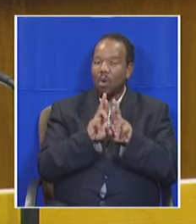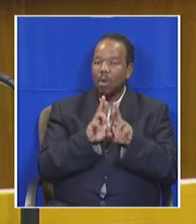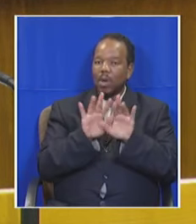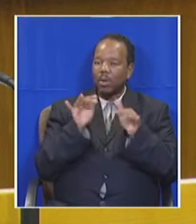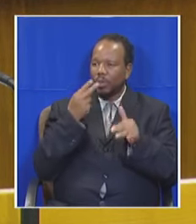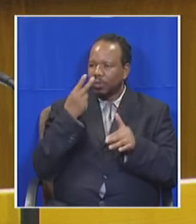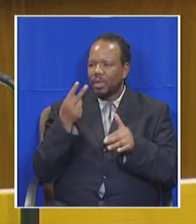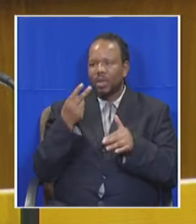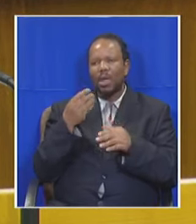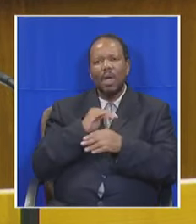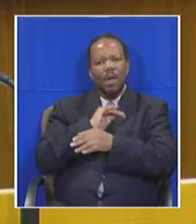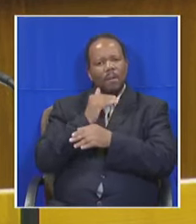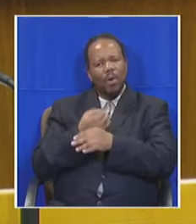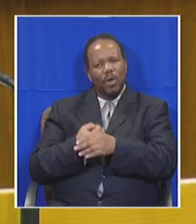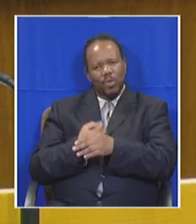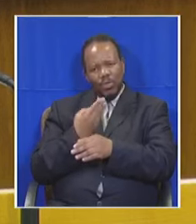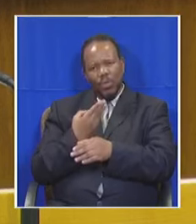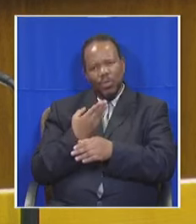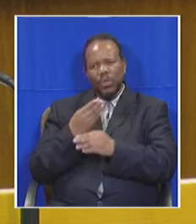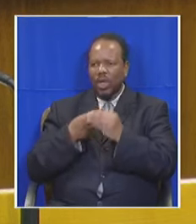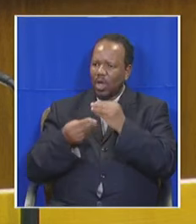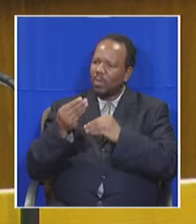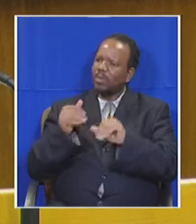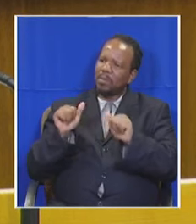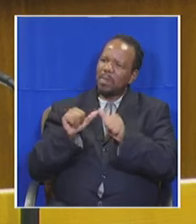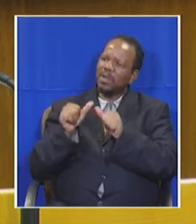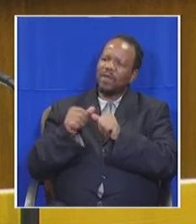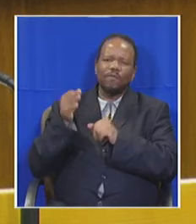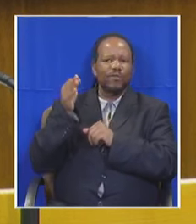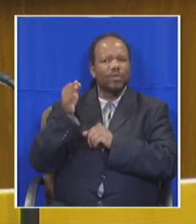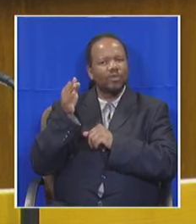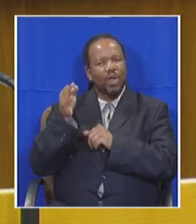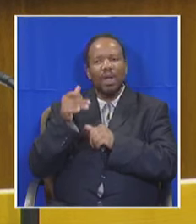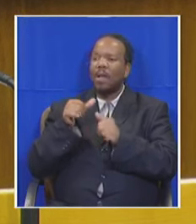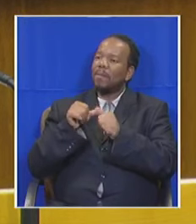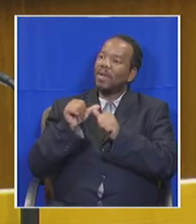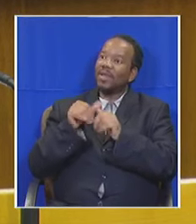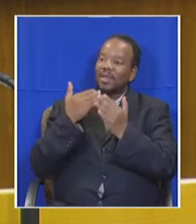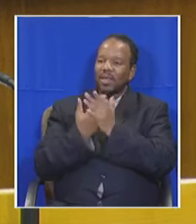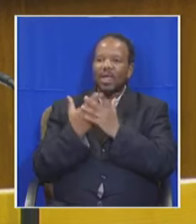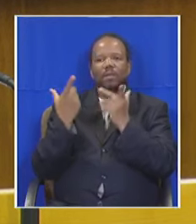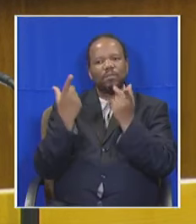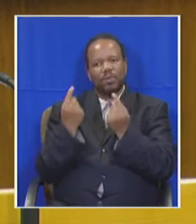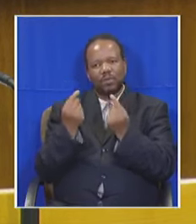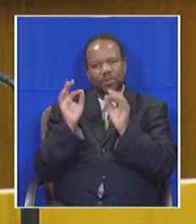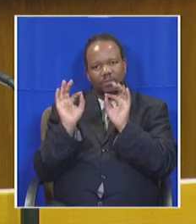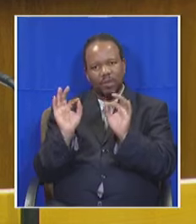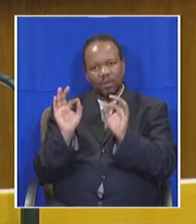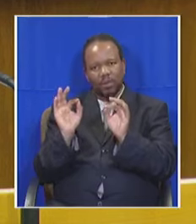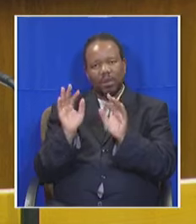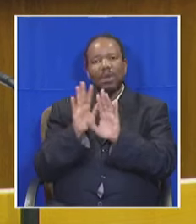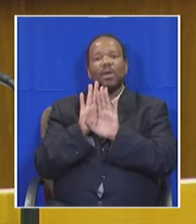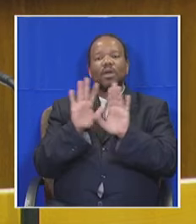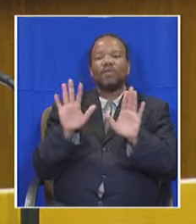economic level is the key for a better future, a future of hope and a future of possibilities. If we are to address youth